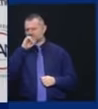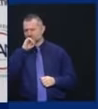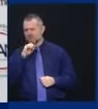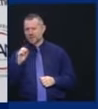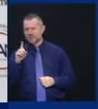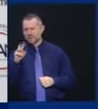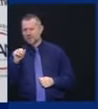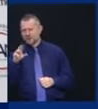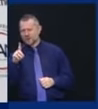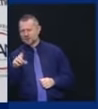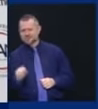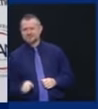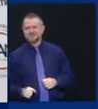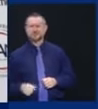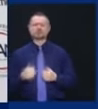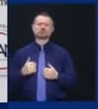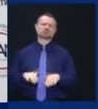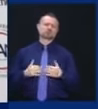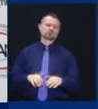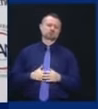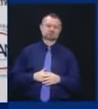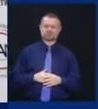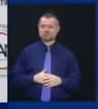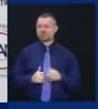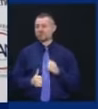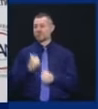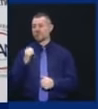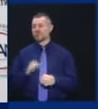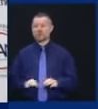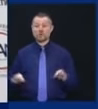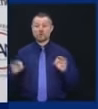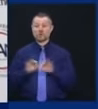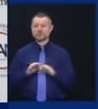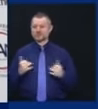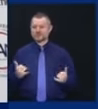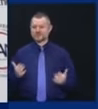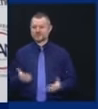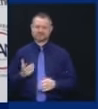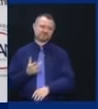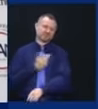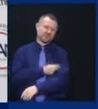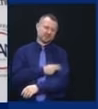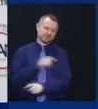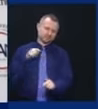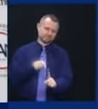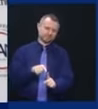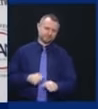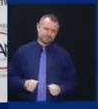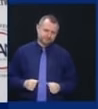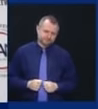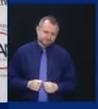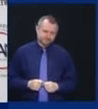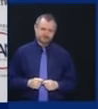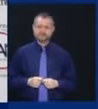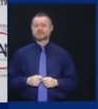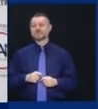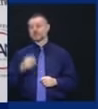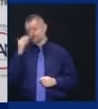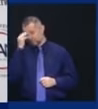issues. But there's no issue that is more important than this. And let me say to the